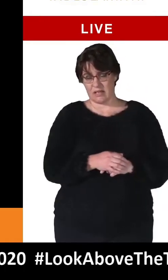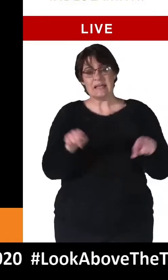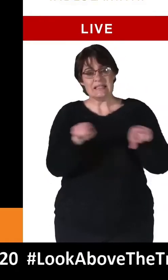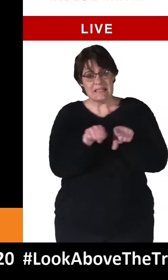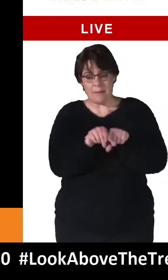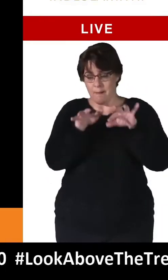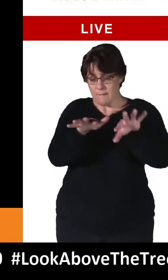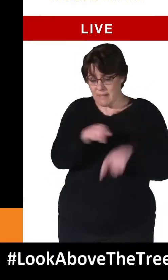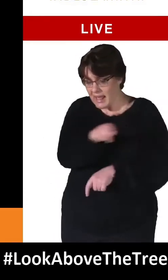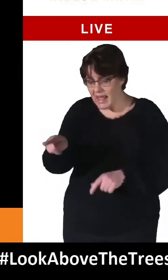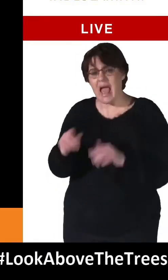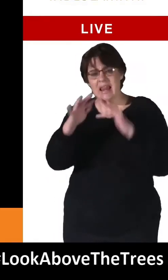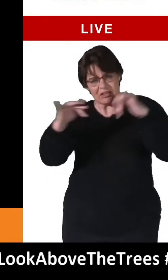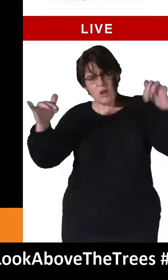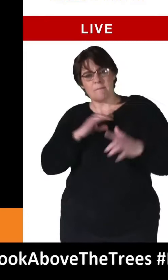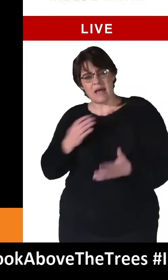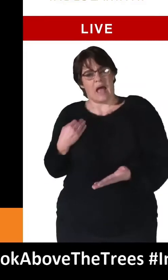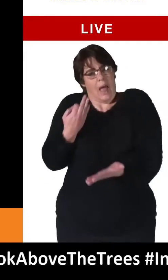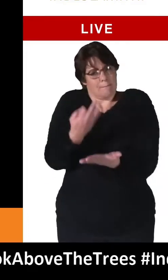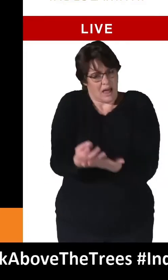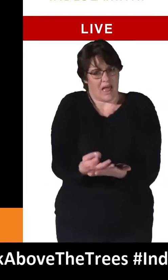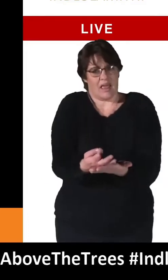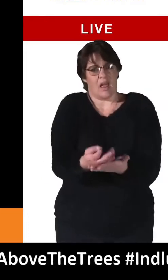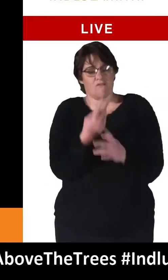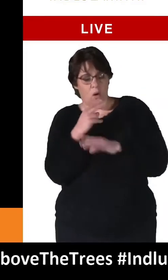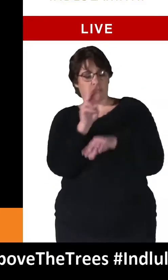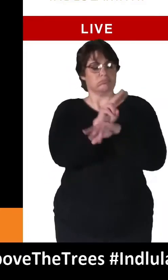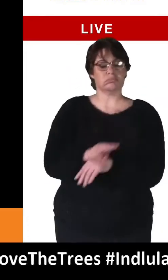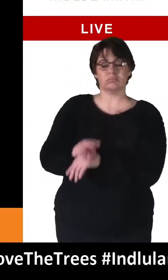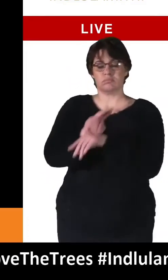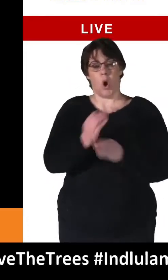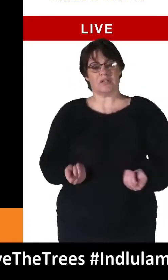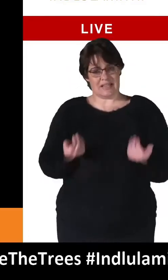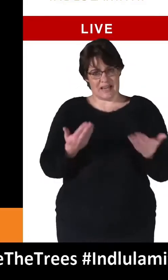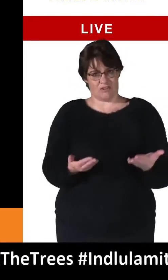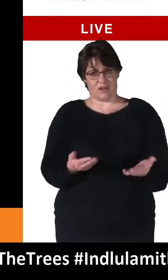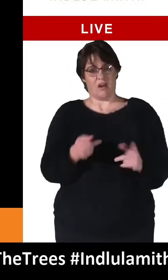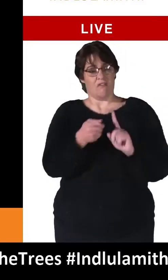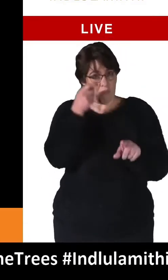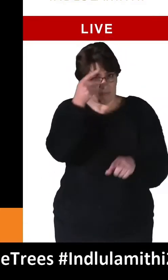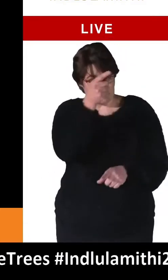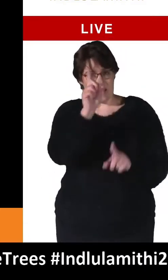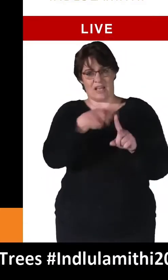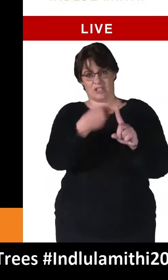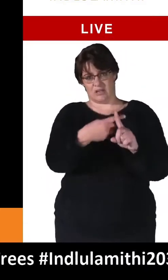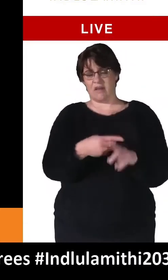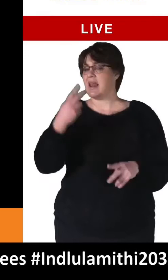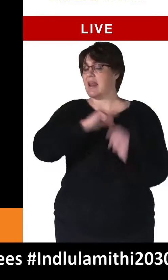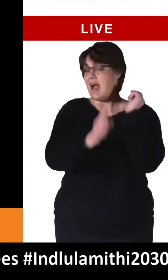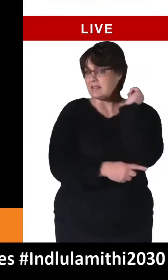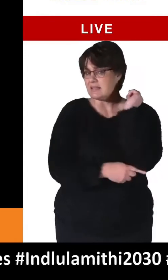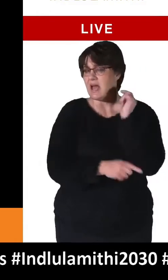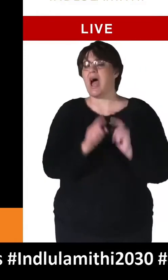the public and the legislature to apply these tools for oversight on delivery by the executive. And finally, if